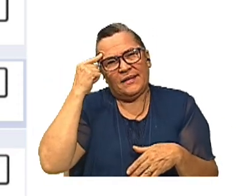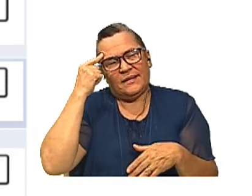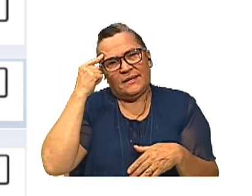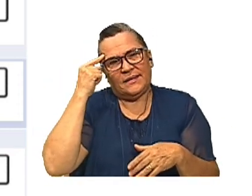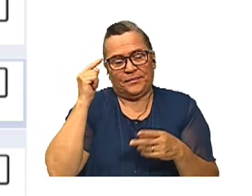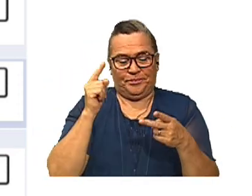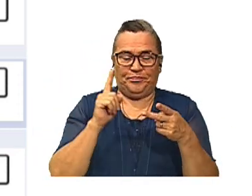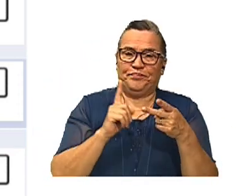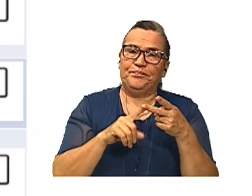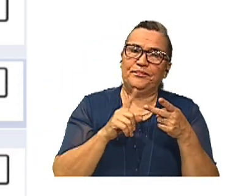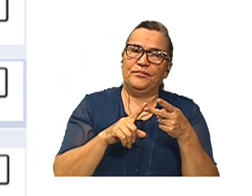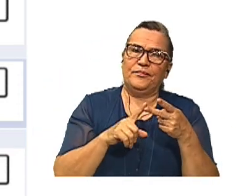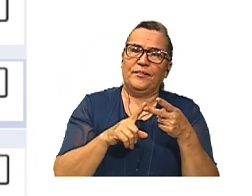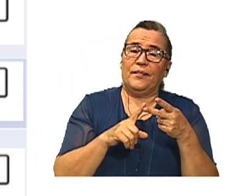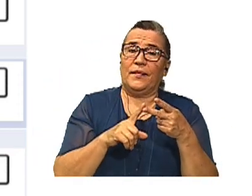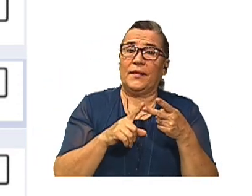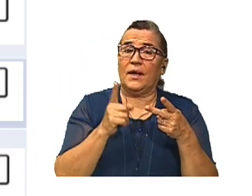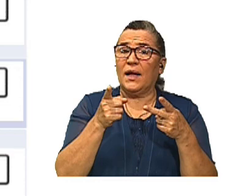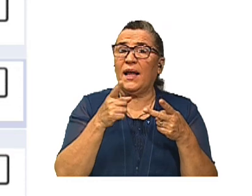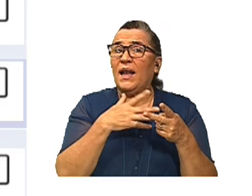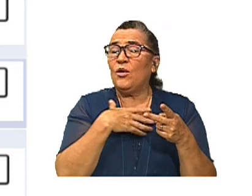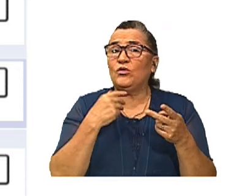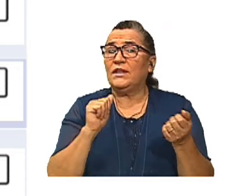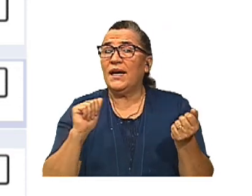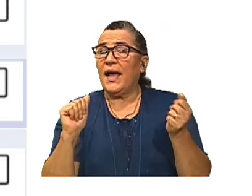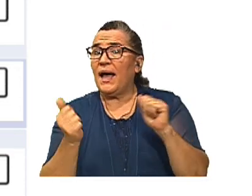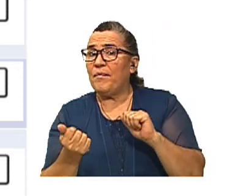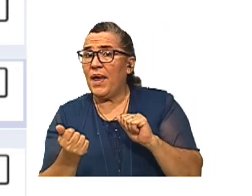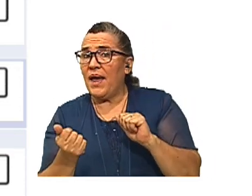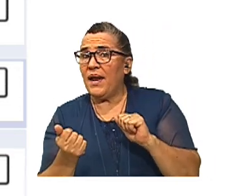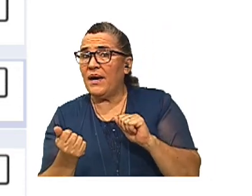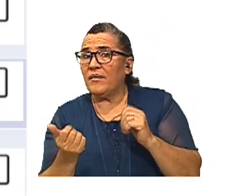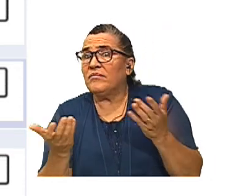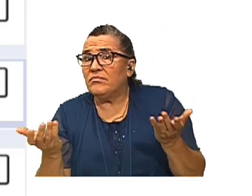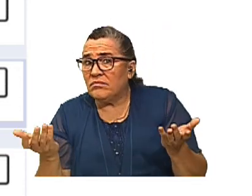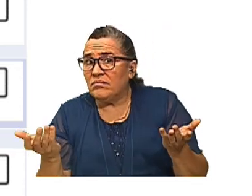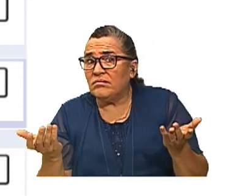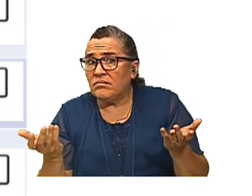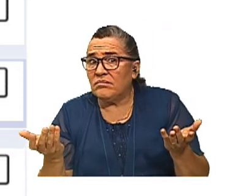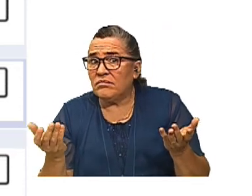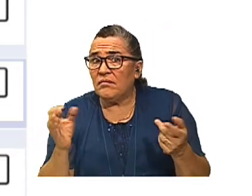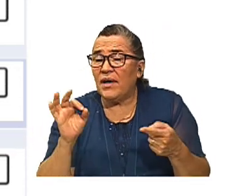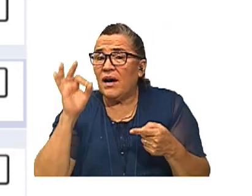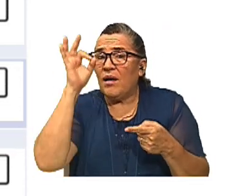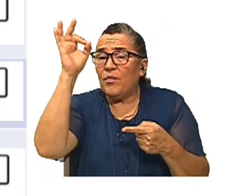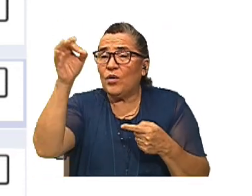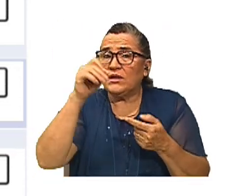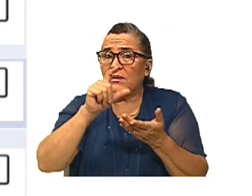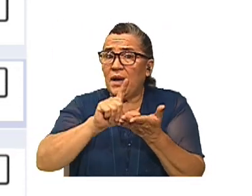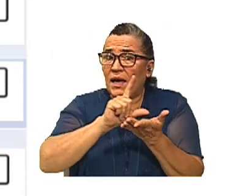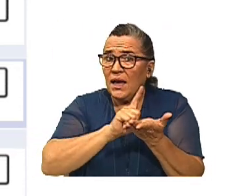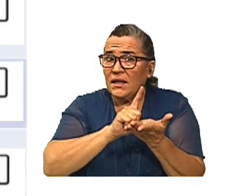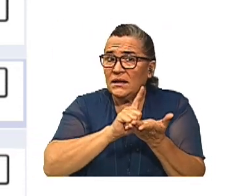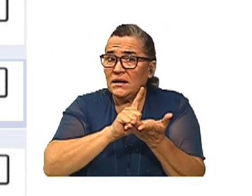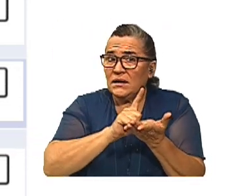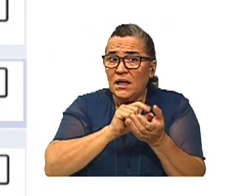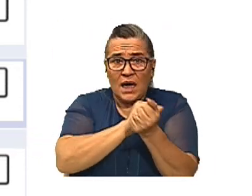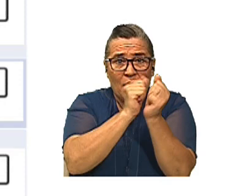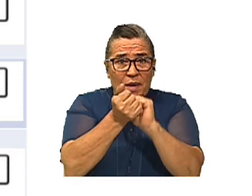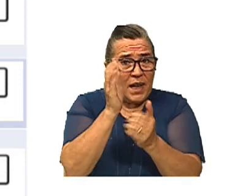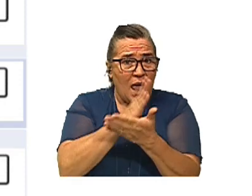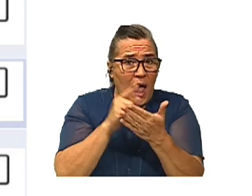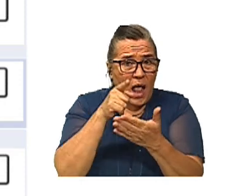And what will you change? What would you change for the next lesson? Would you change something?